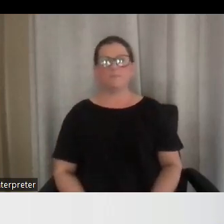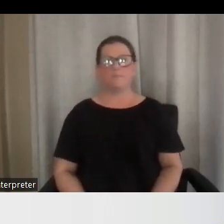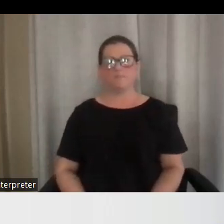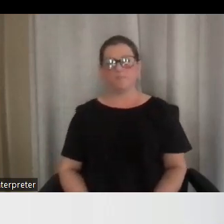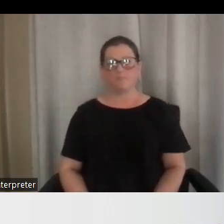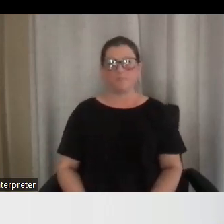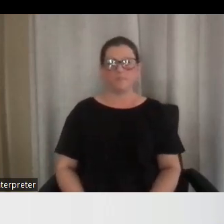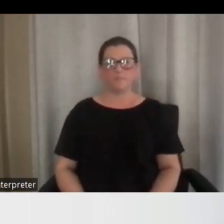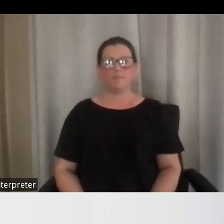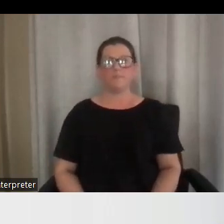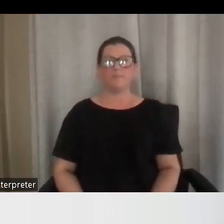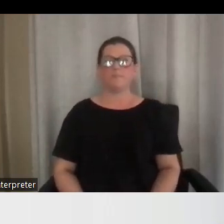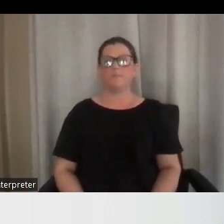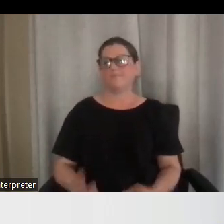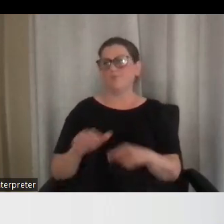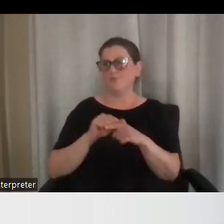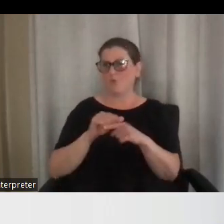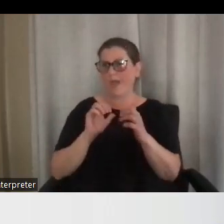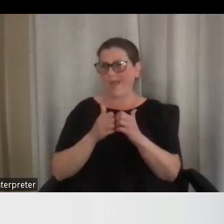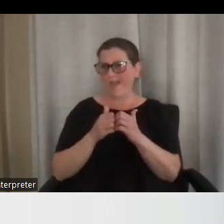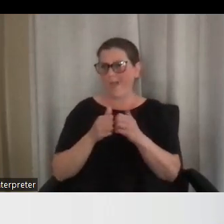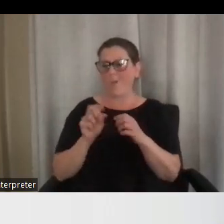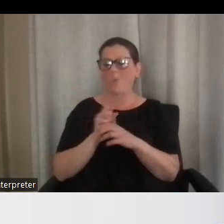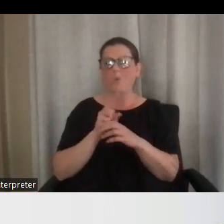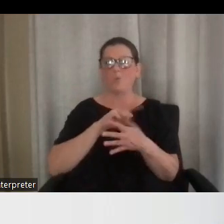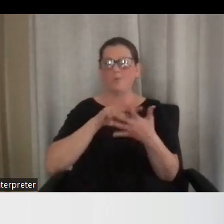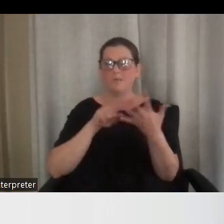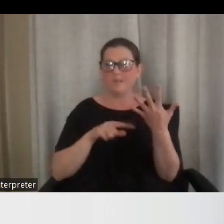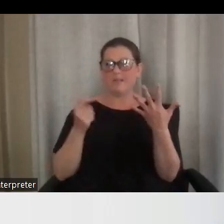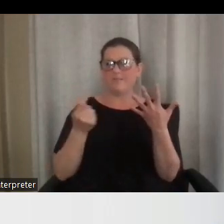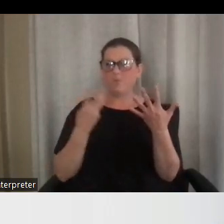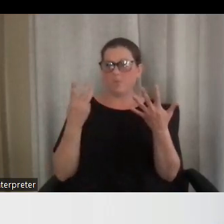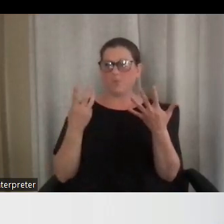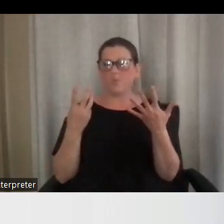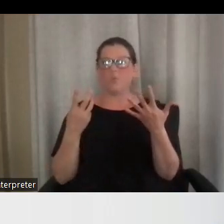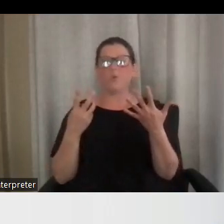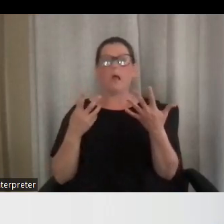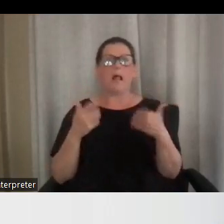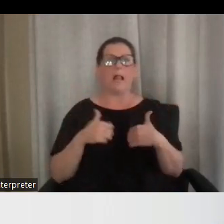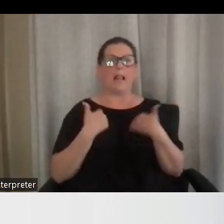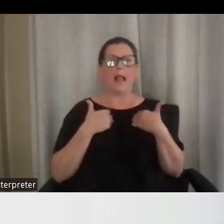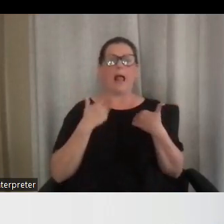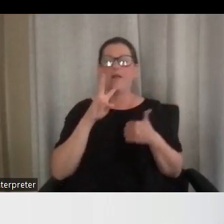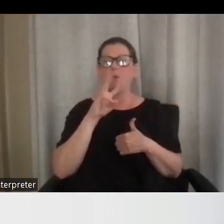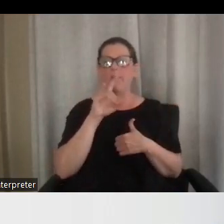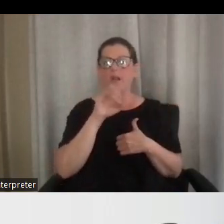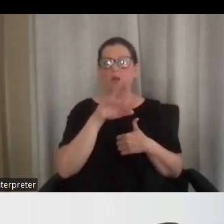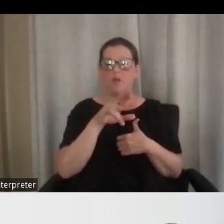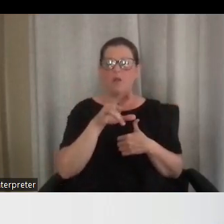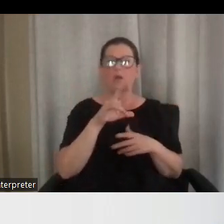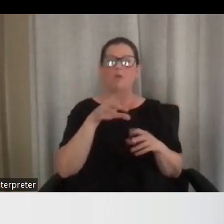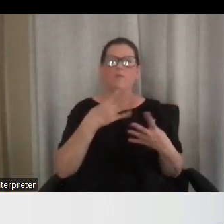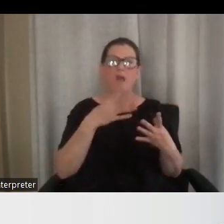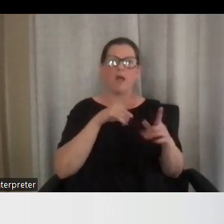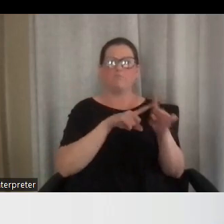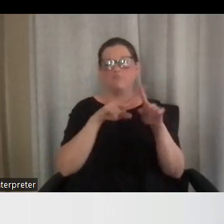So we use a couple different training methods that have been really effective. Some include live webinars that provide different types of